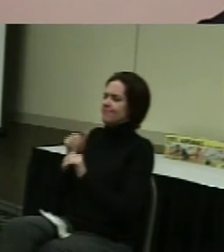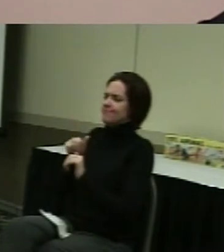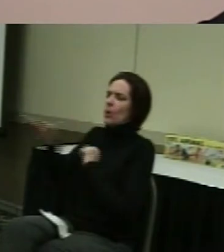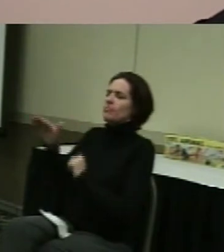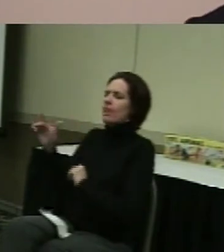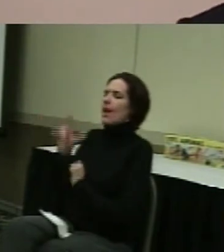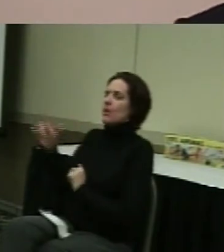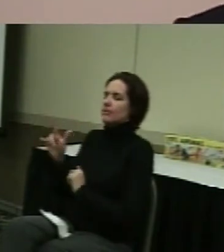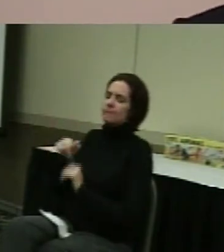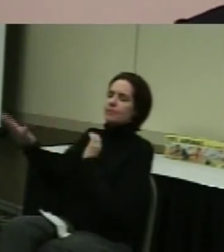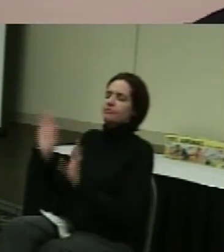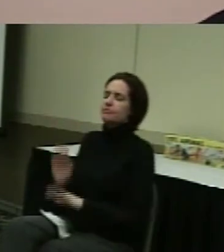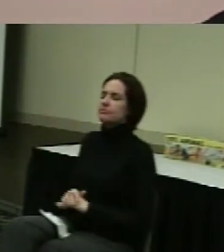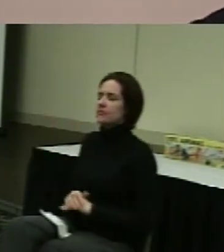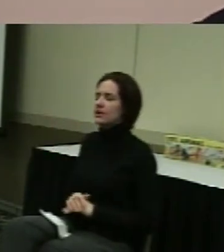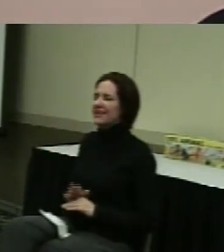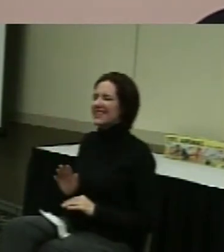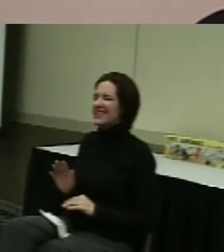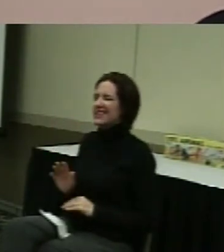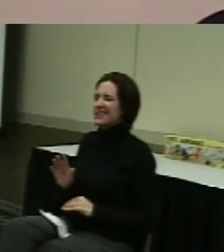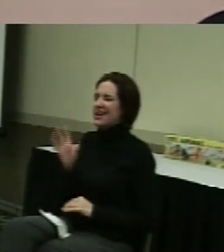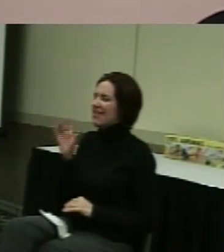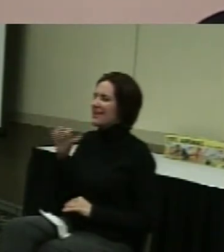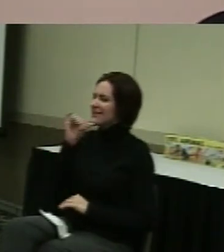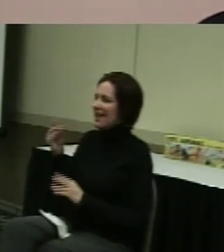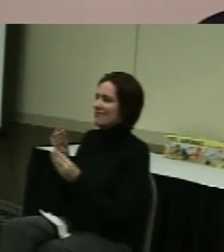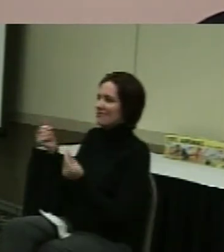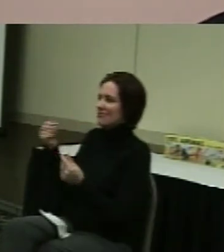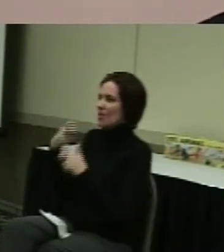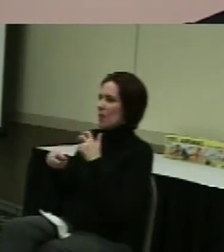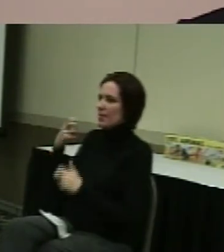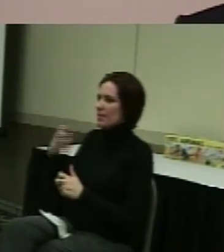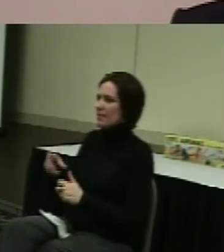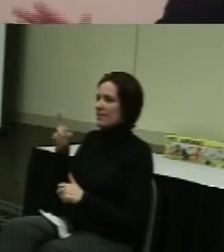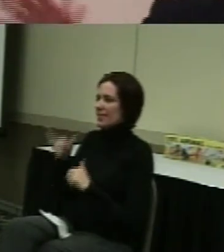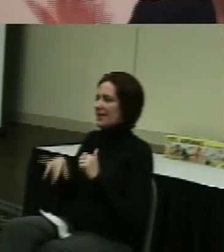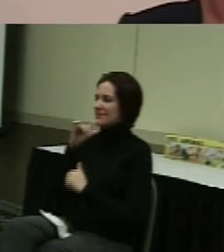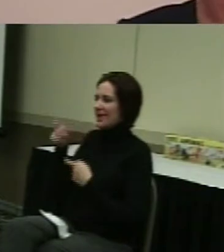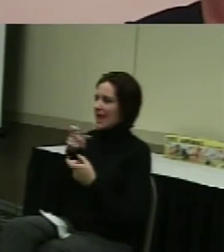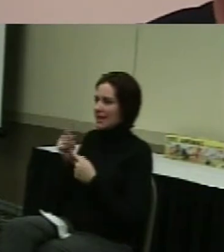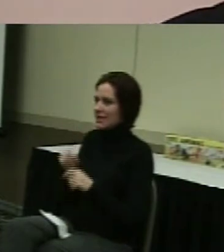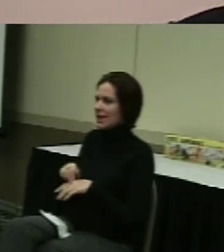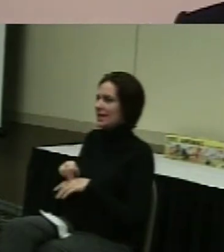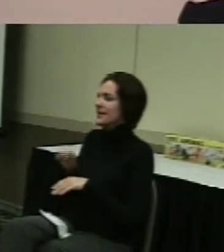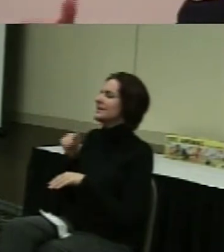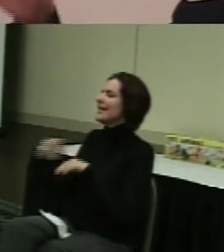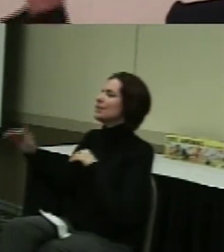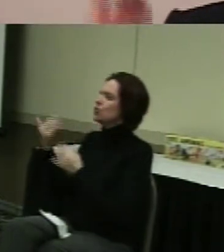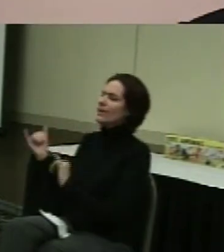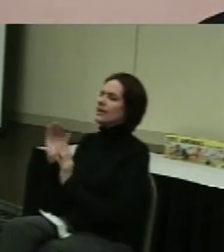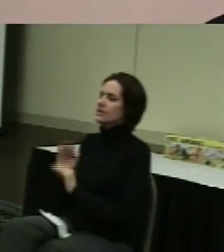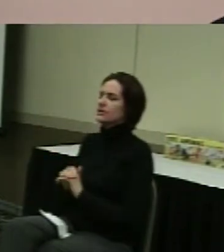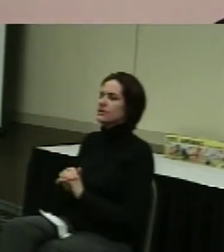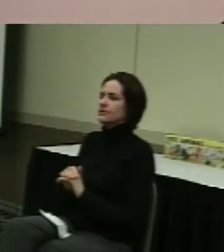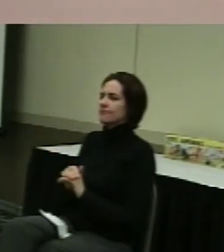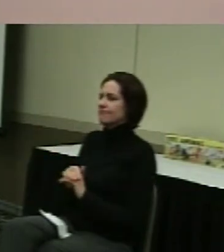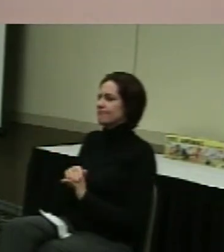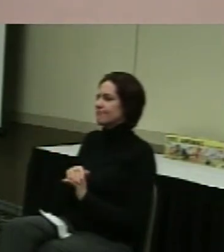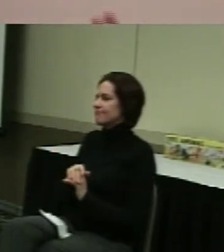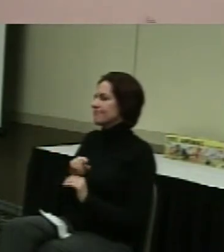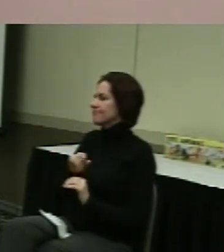in the library. That is not dealing with it, right? Sending the child to recess, sending the child to the play